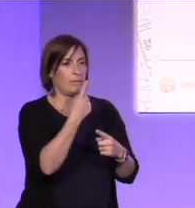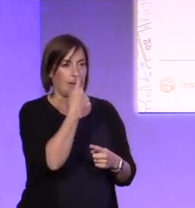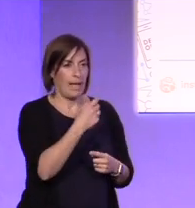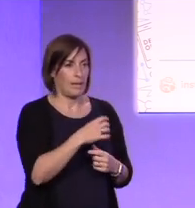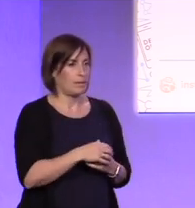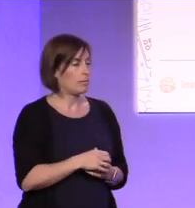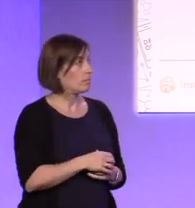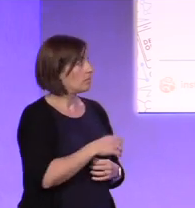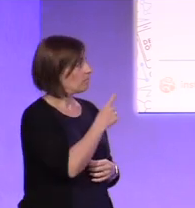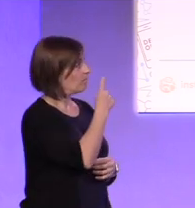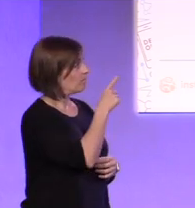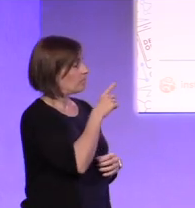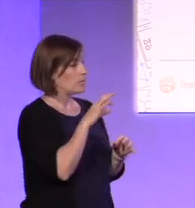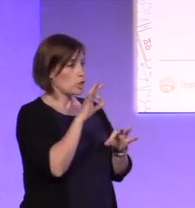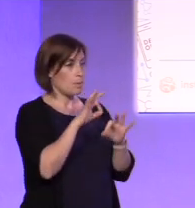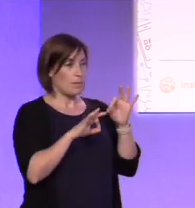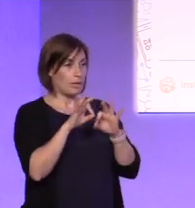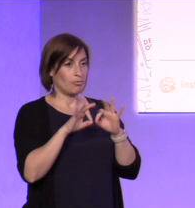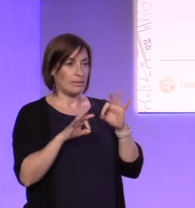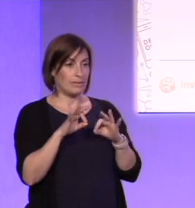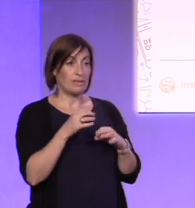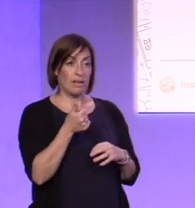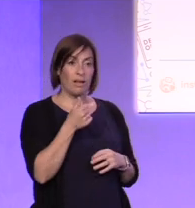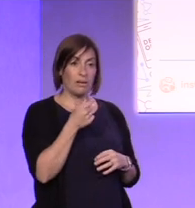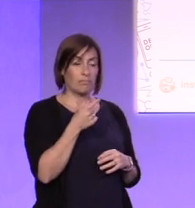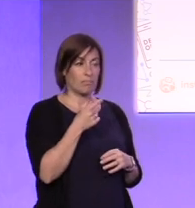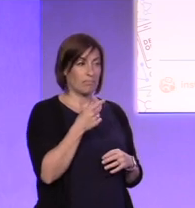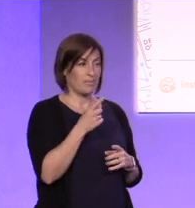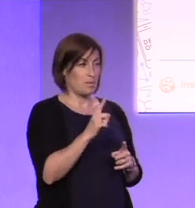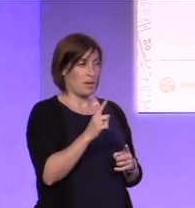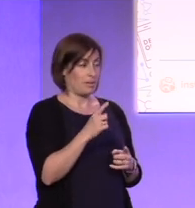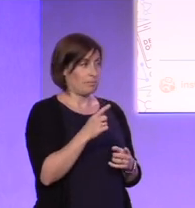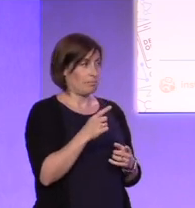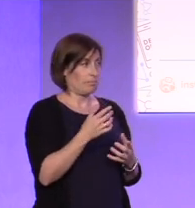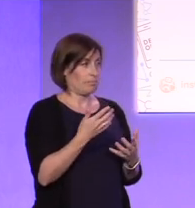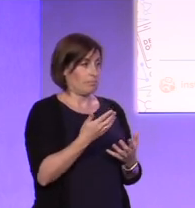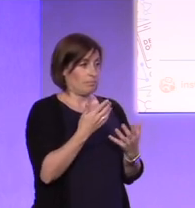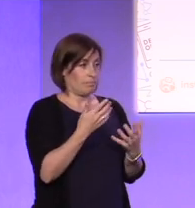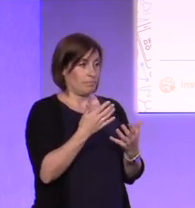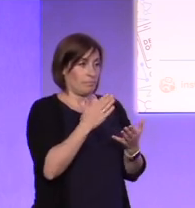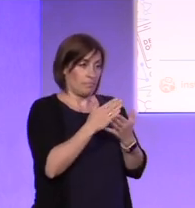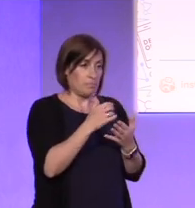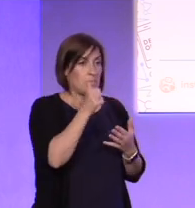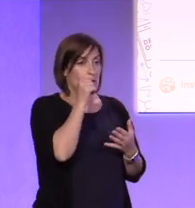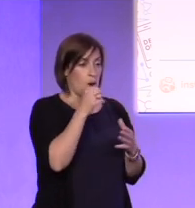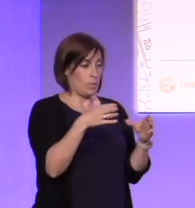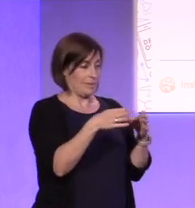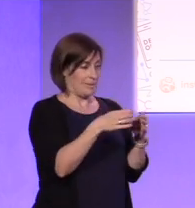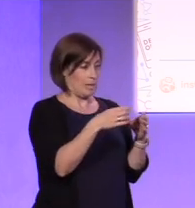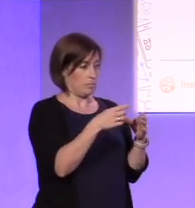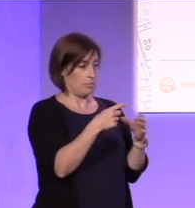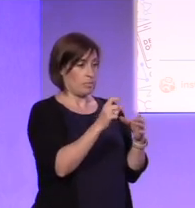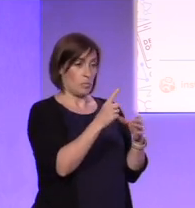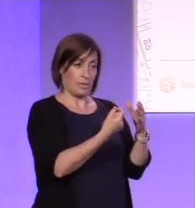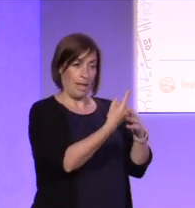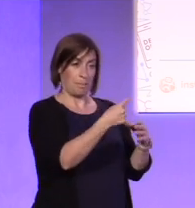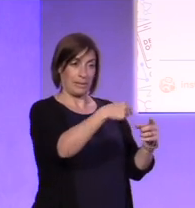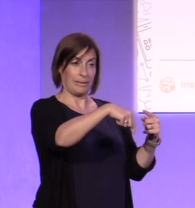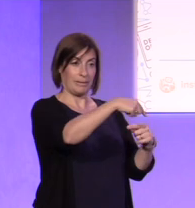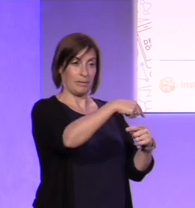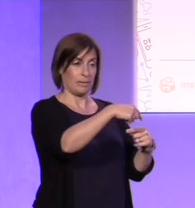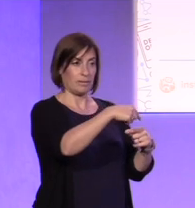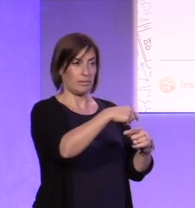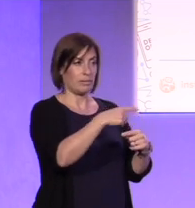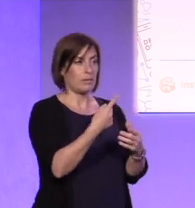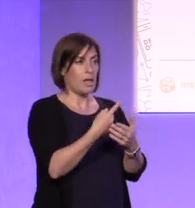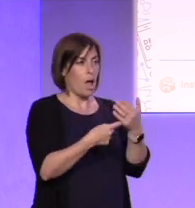But I'm afraid they're all vanity metrics. They don't actually tell you what's going off in a team. They are just an expression of what's happening. They are just the